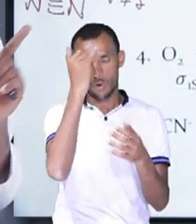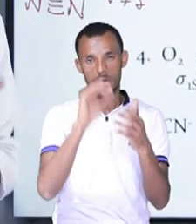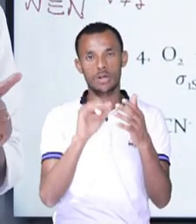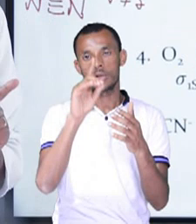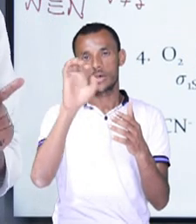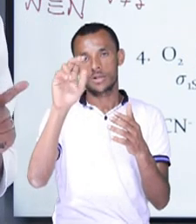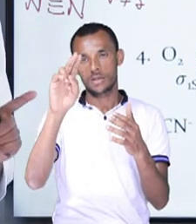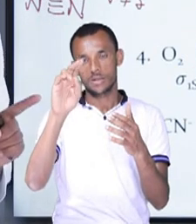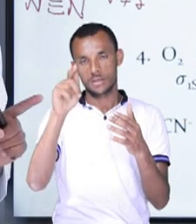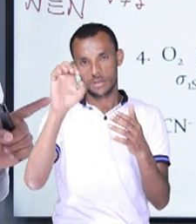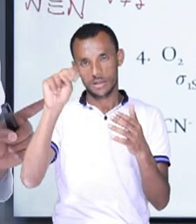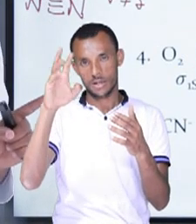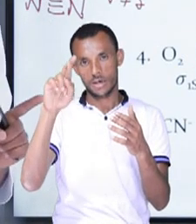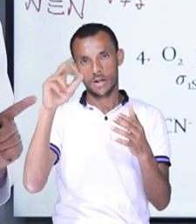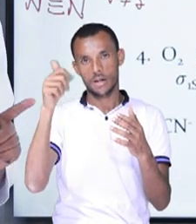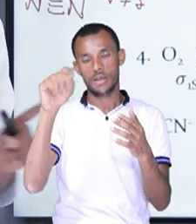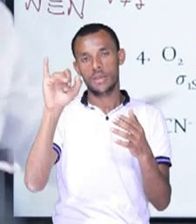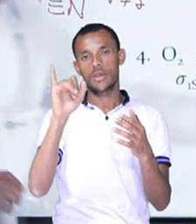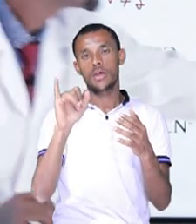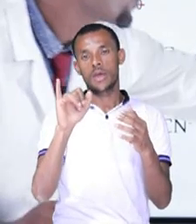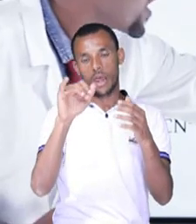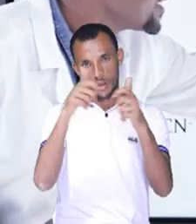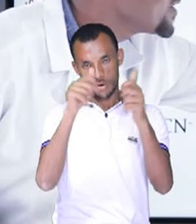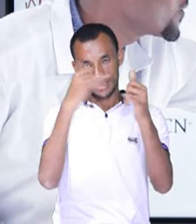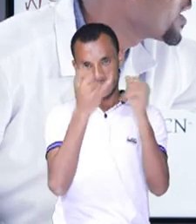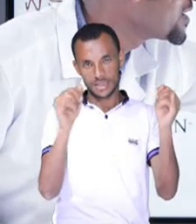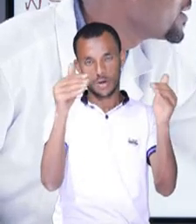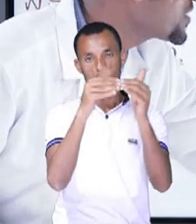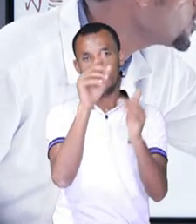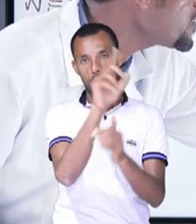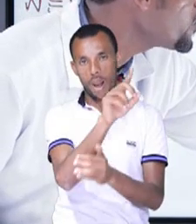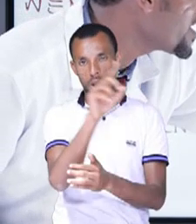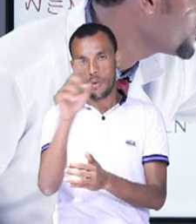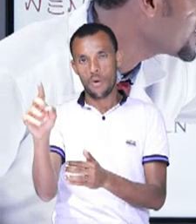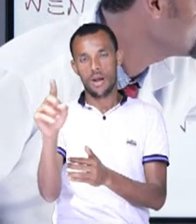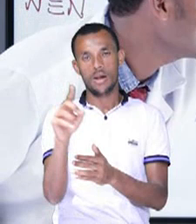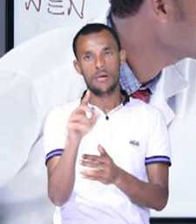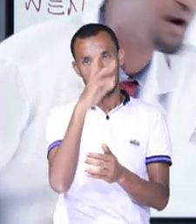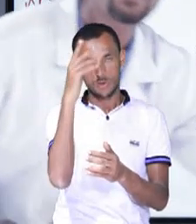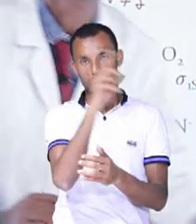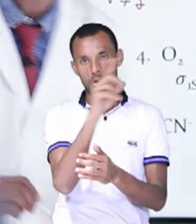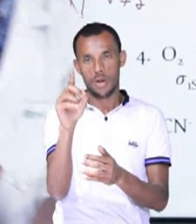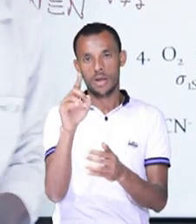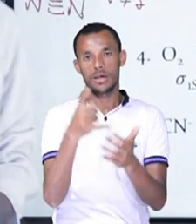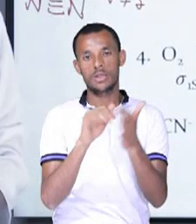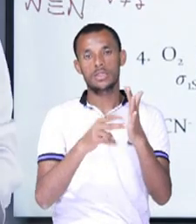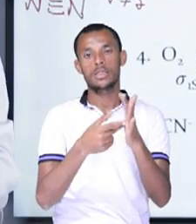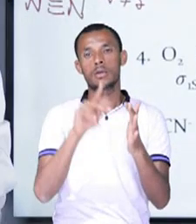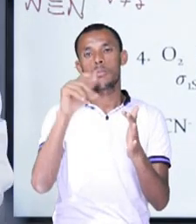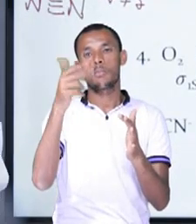degenerate orbitals, electrons are shared equally. 1, 1. Because of 1, 1, this is